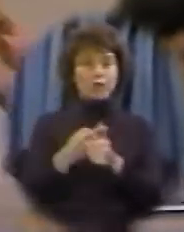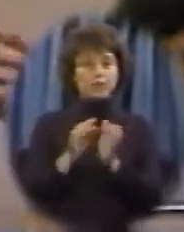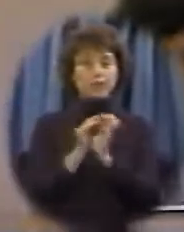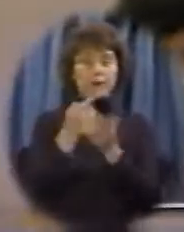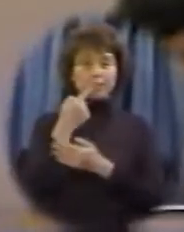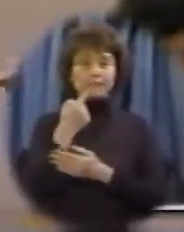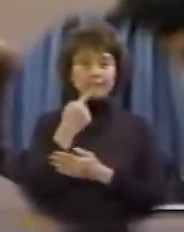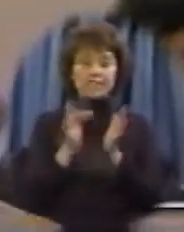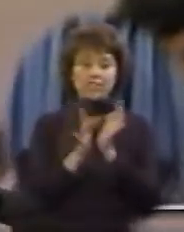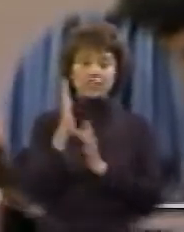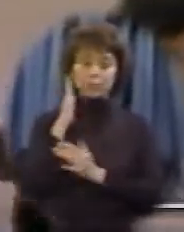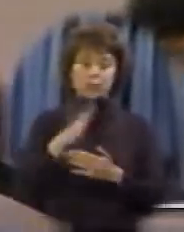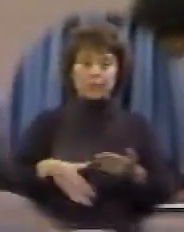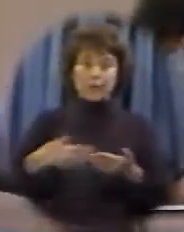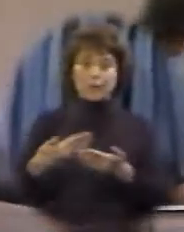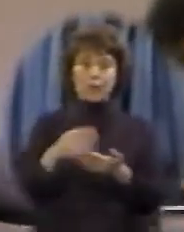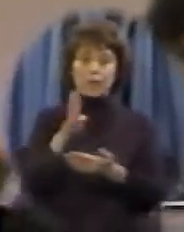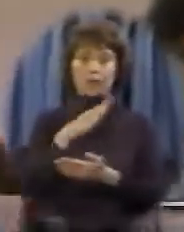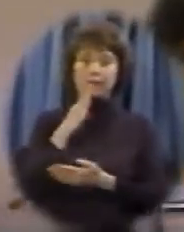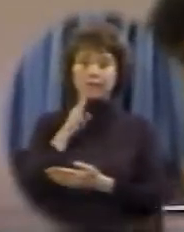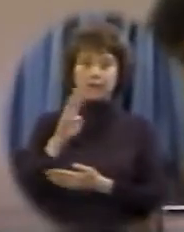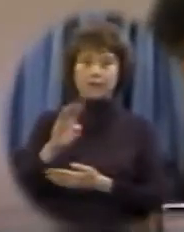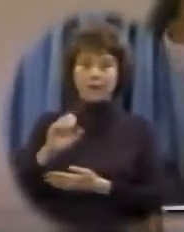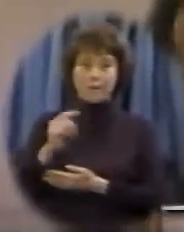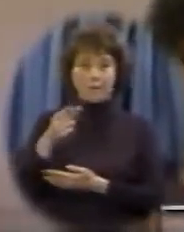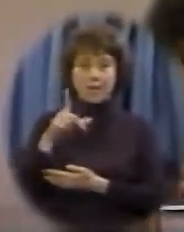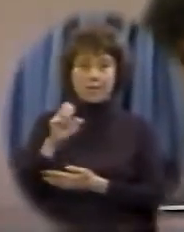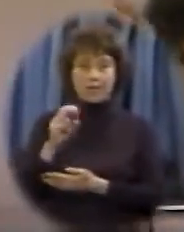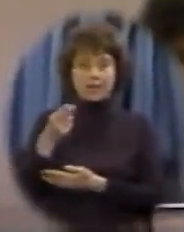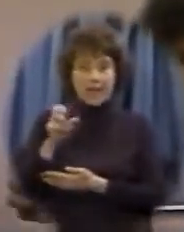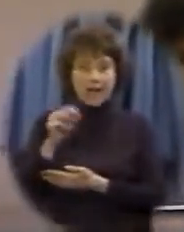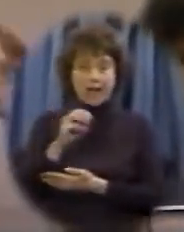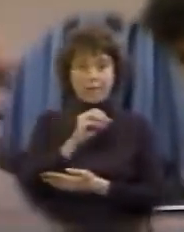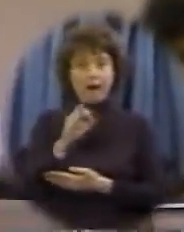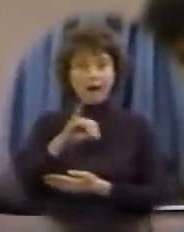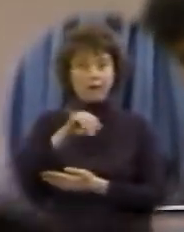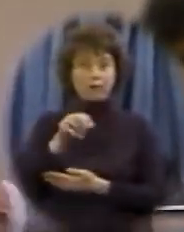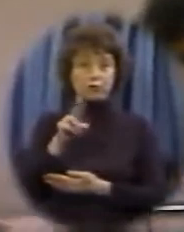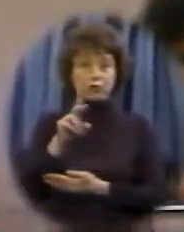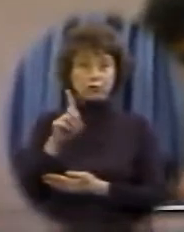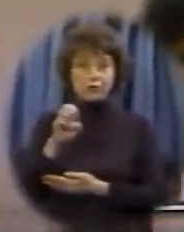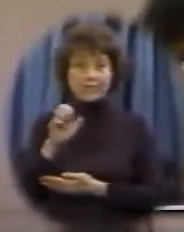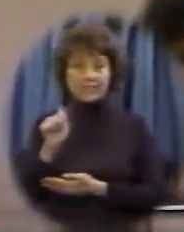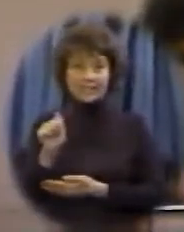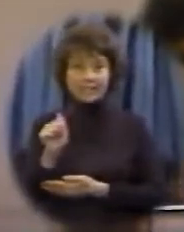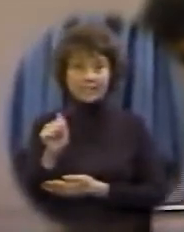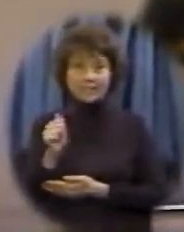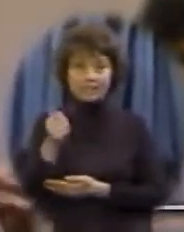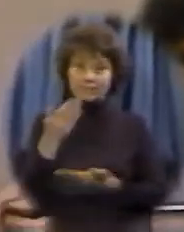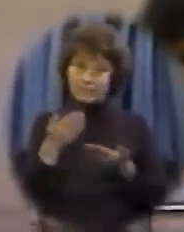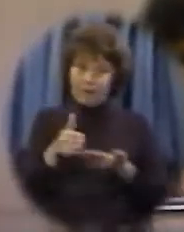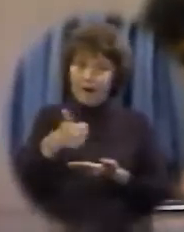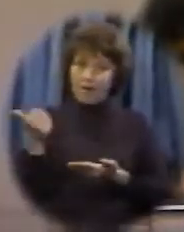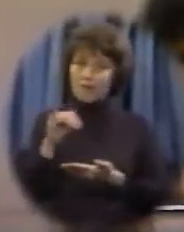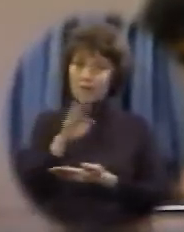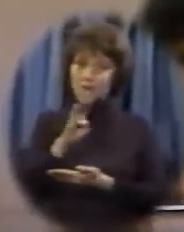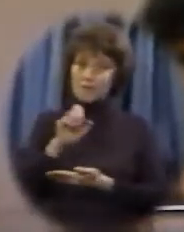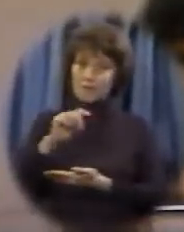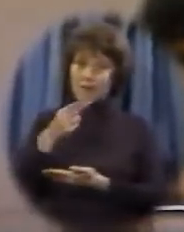of Judea. Not just in Bethlehem, not just in Judea, but Bethlehem of Judea. There might have been other Bethlehems,